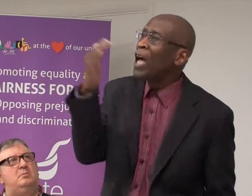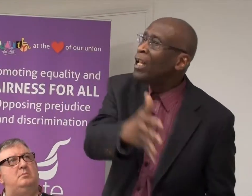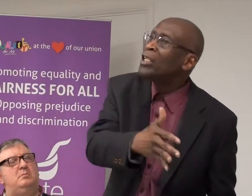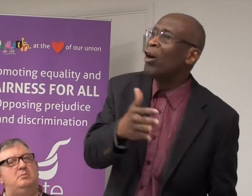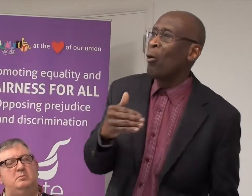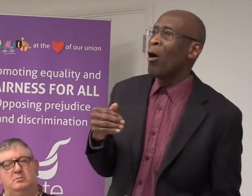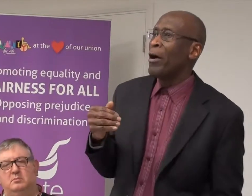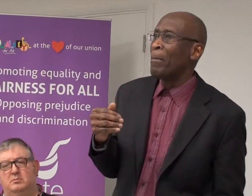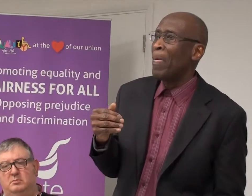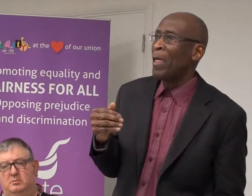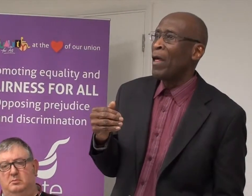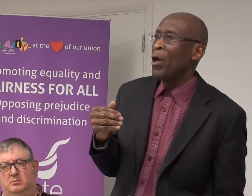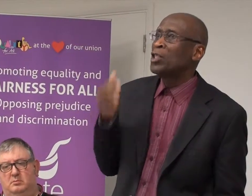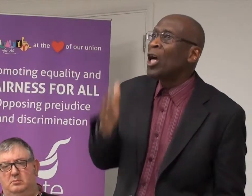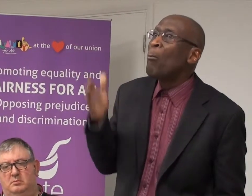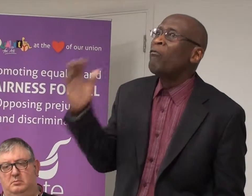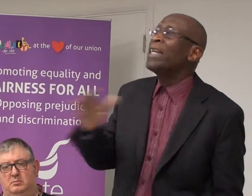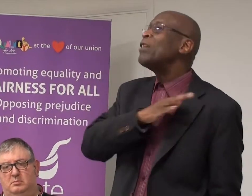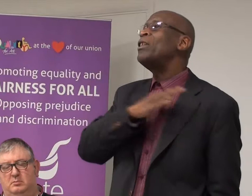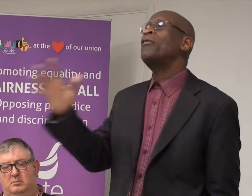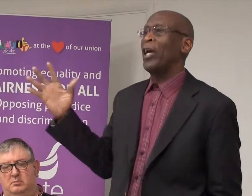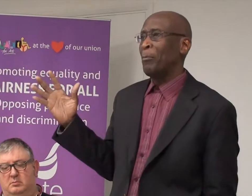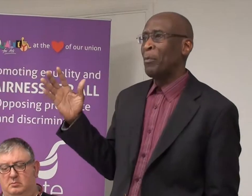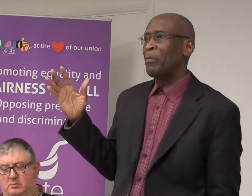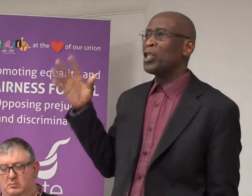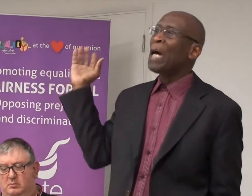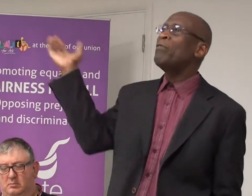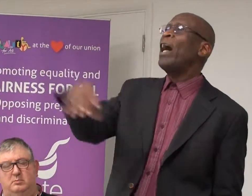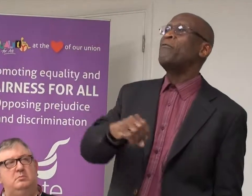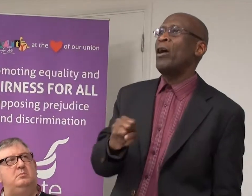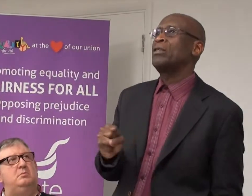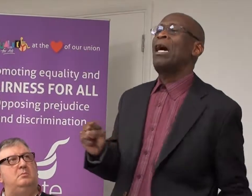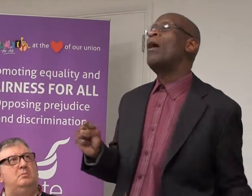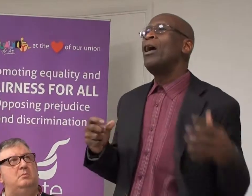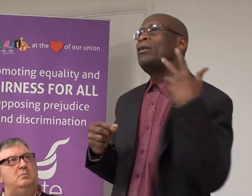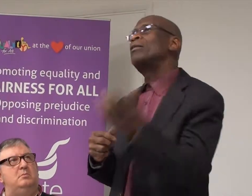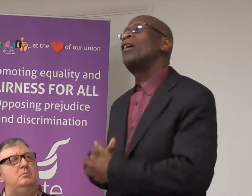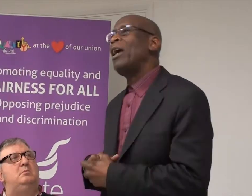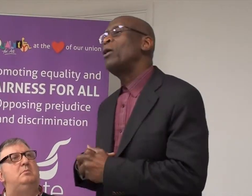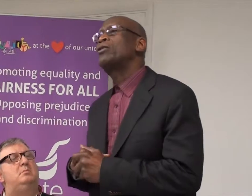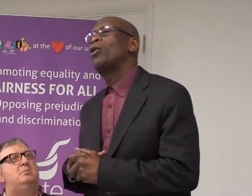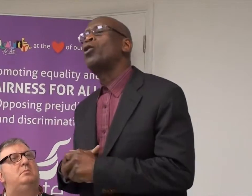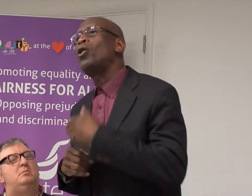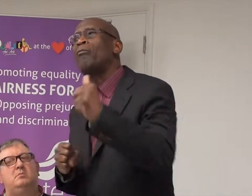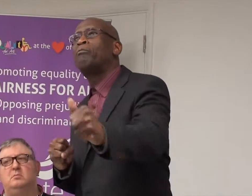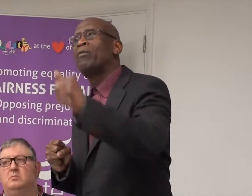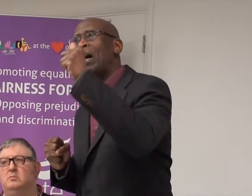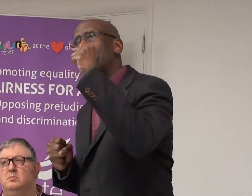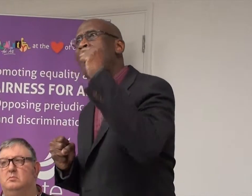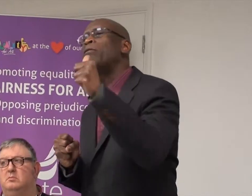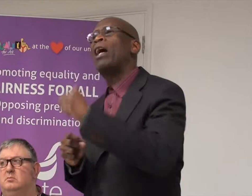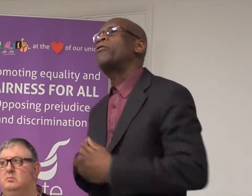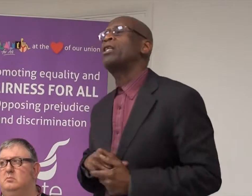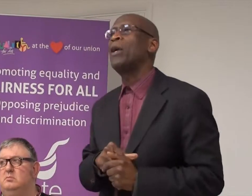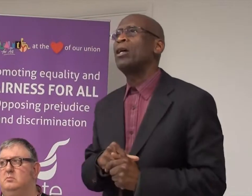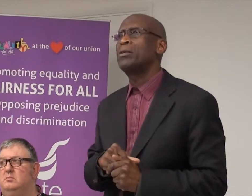the brutality of war. Some were fighting for nothing. Just come and fight for us. The thing was, you know, you don't